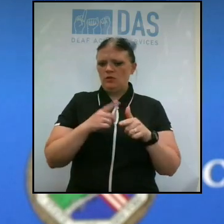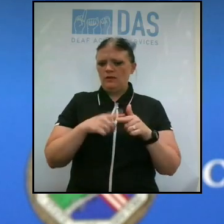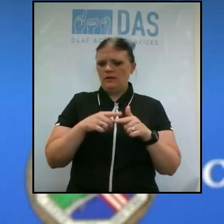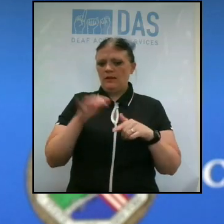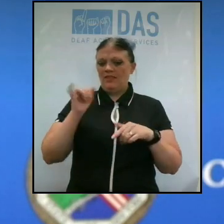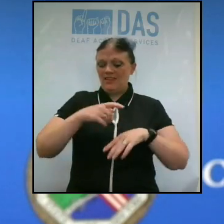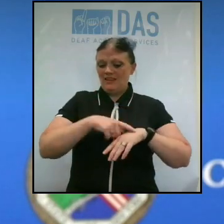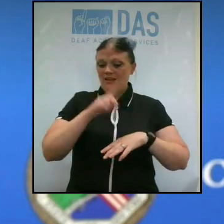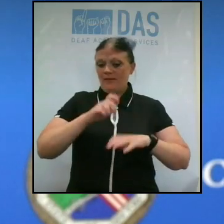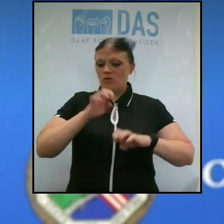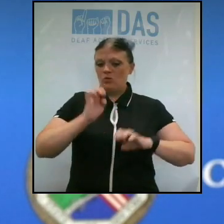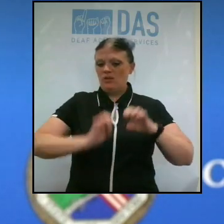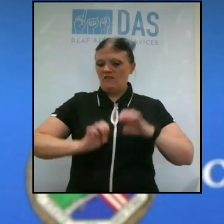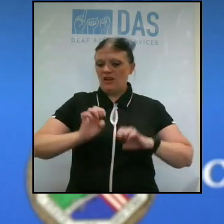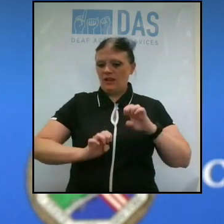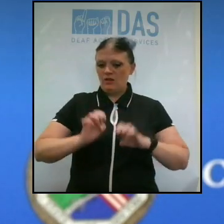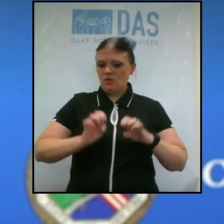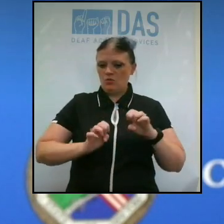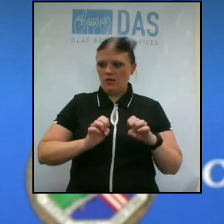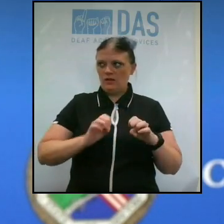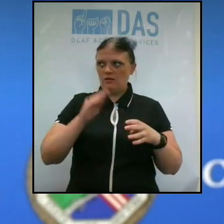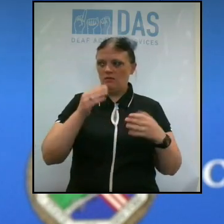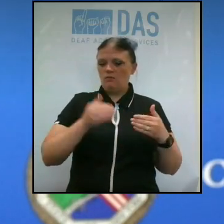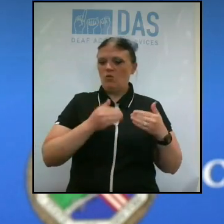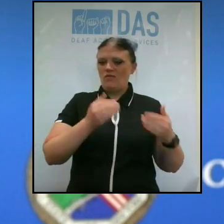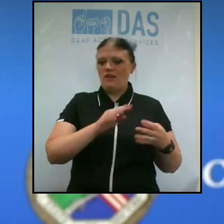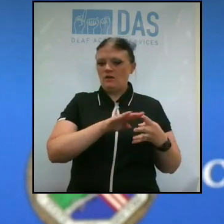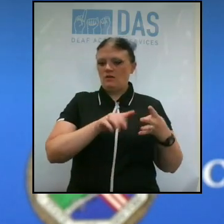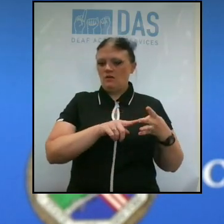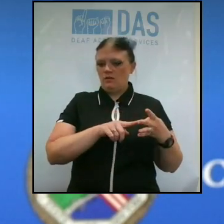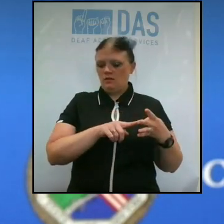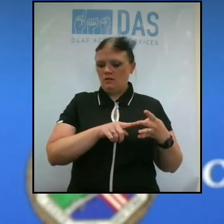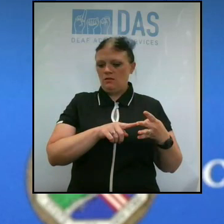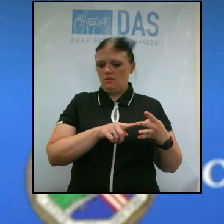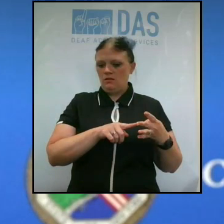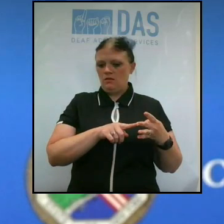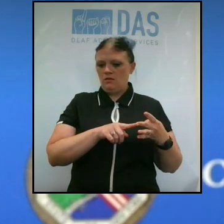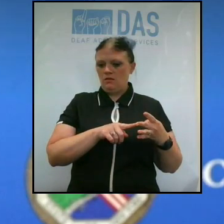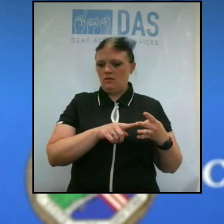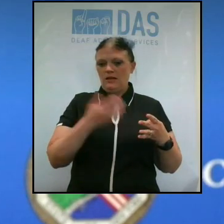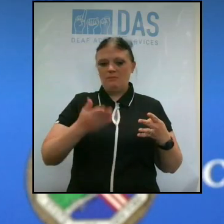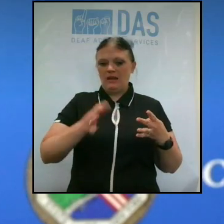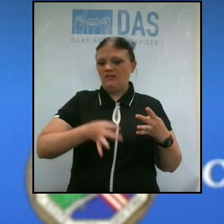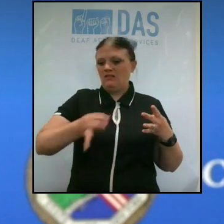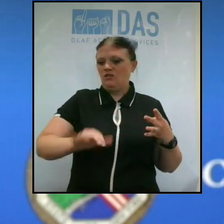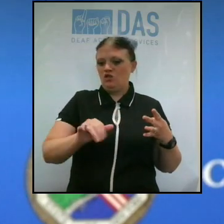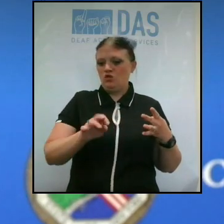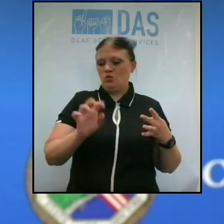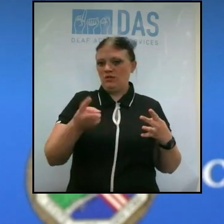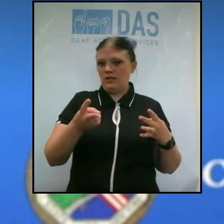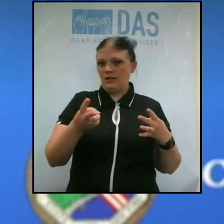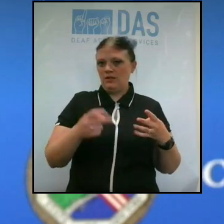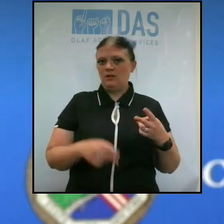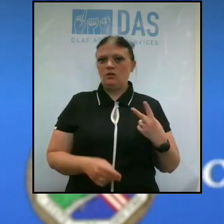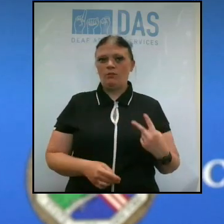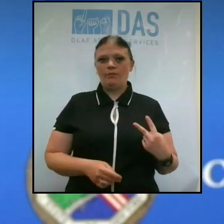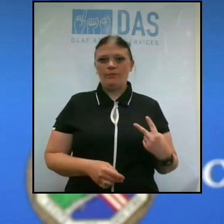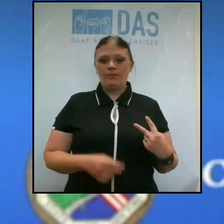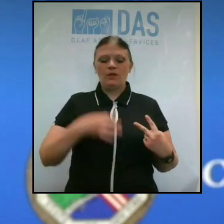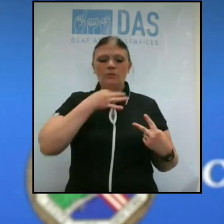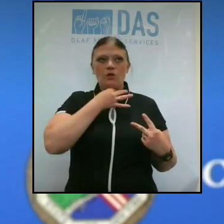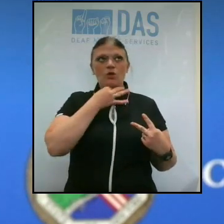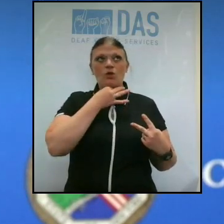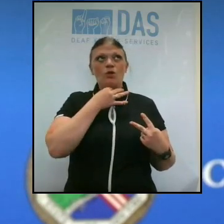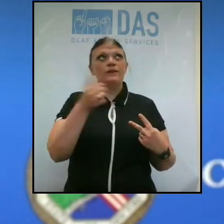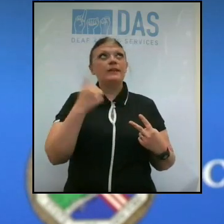evaluate that spike for phase 2 is slated to start on June 2nd. So I have two questions here. I'm curious if there's been